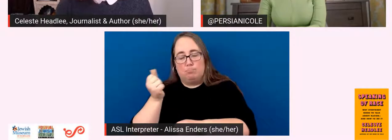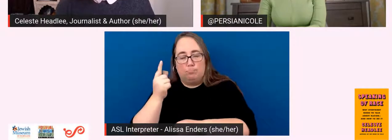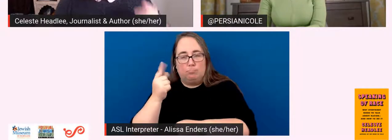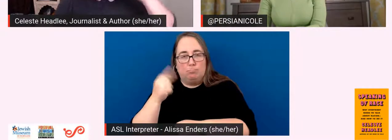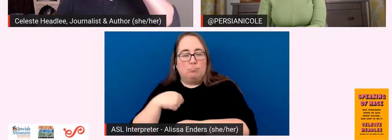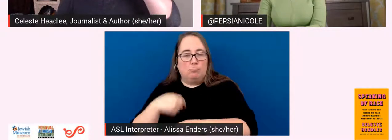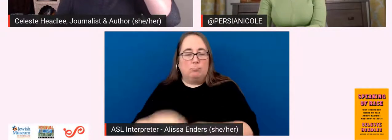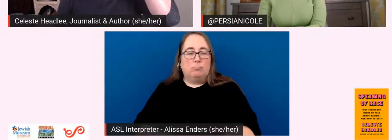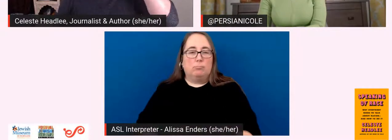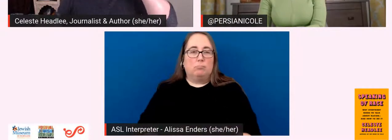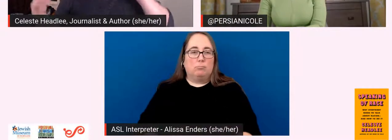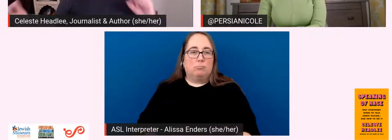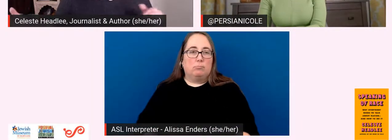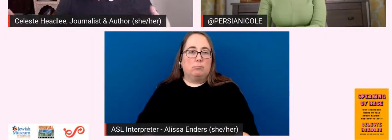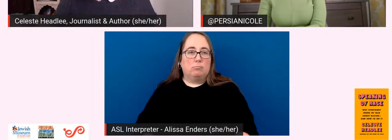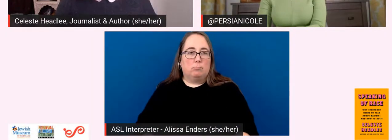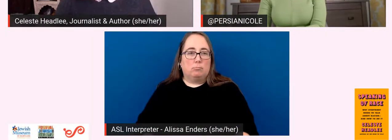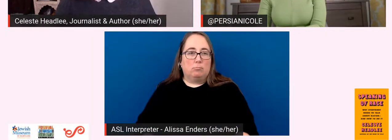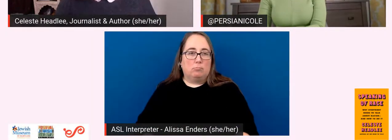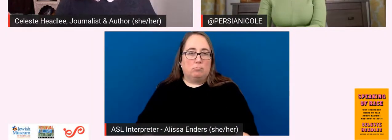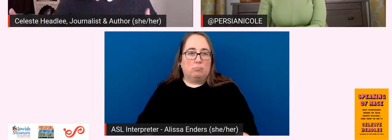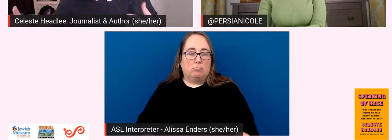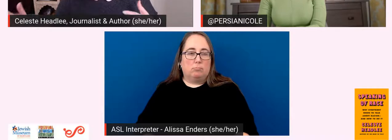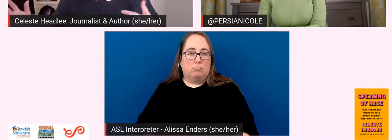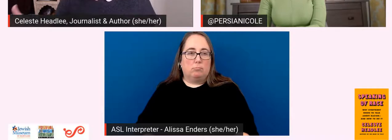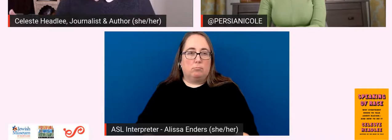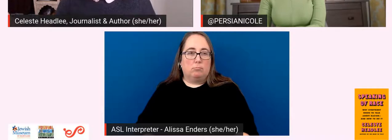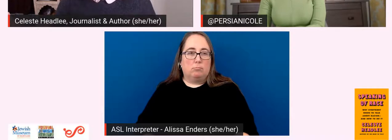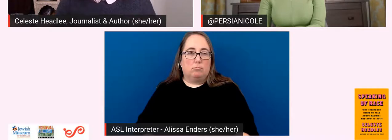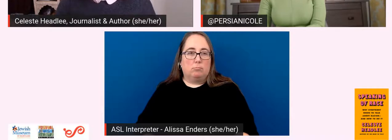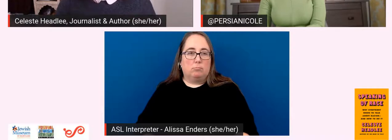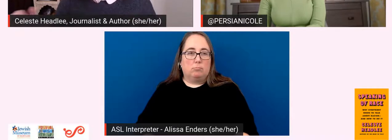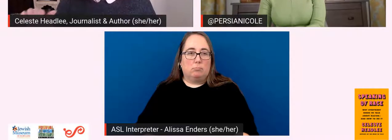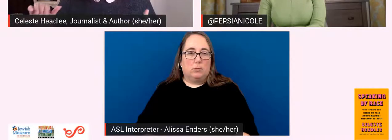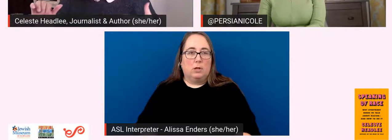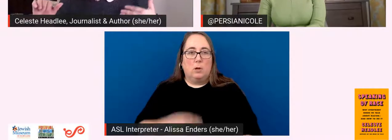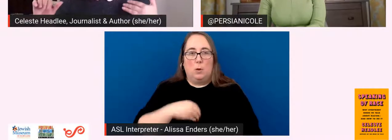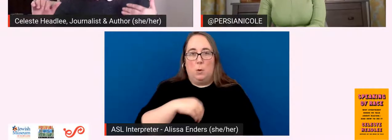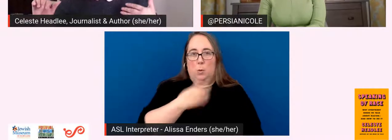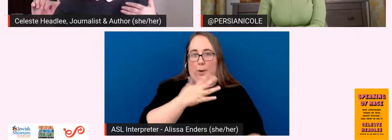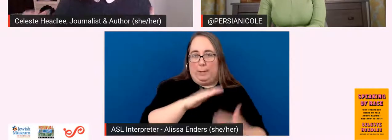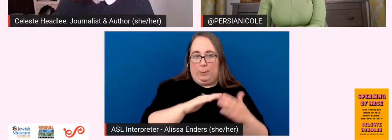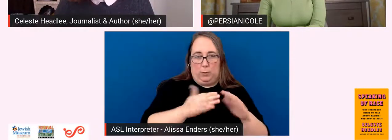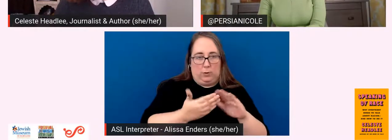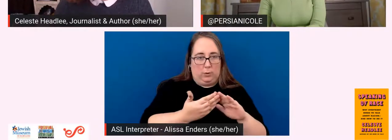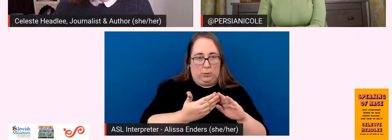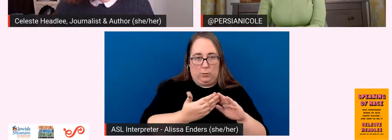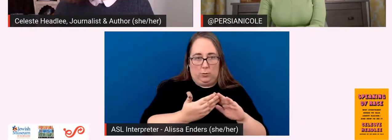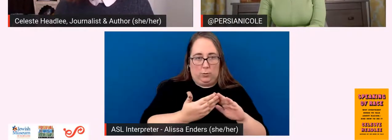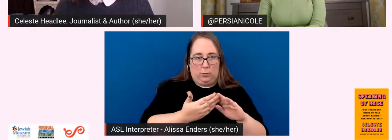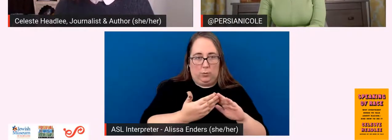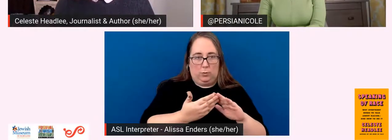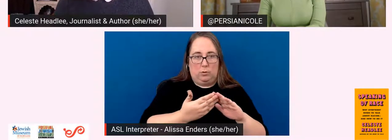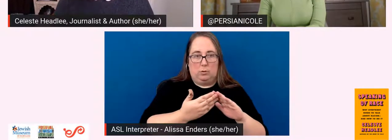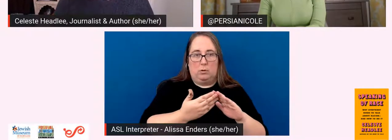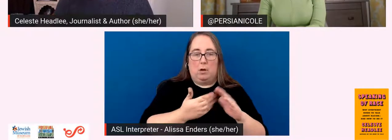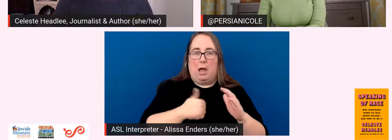that. I certainly don't belong in the white community. I would never in a million years try to